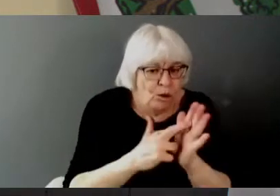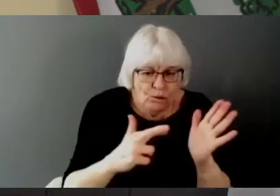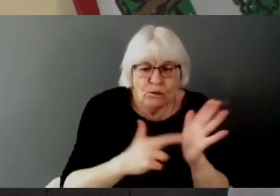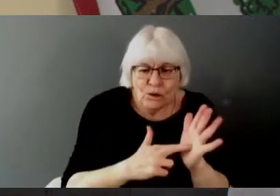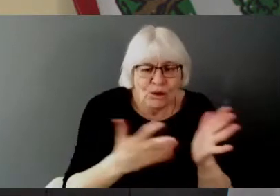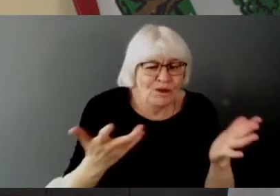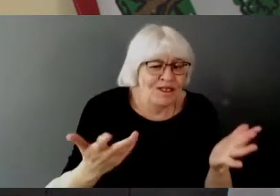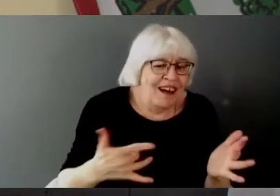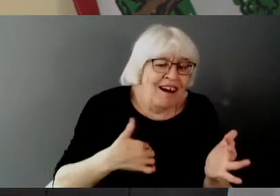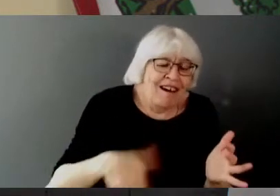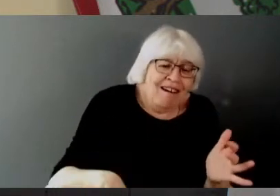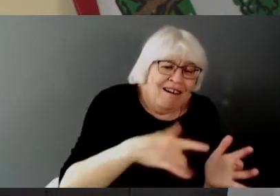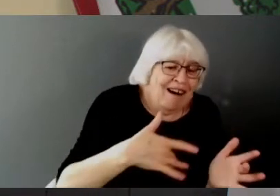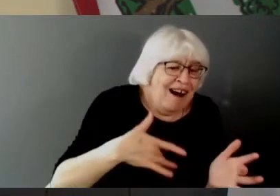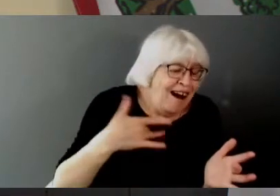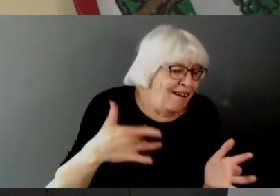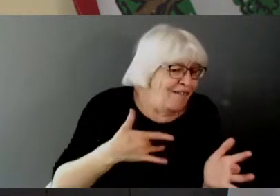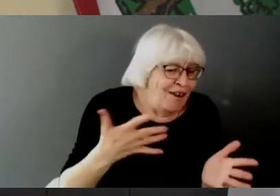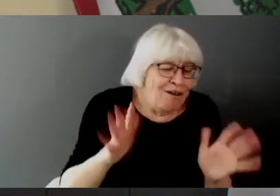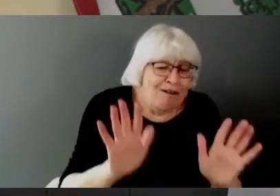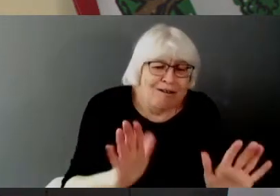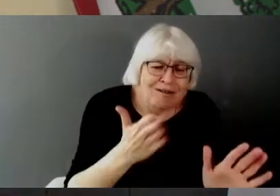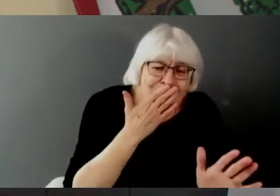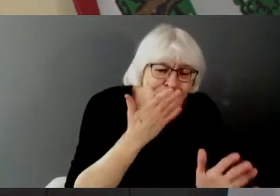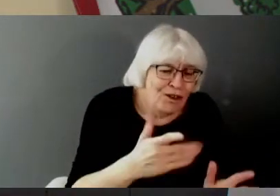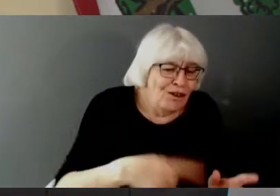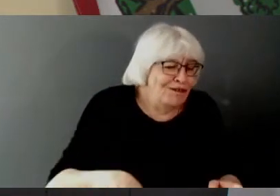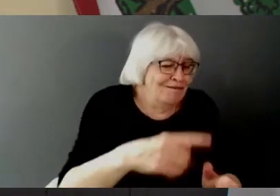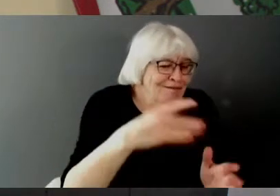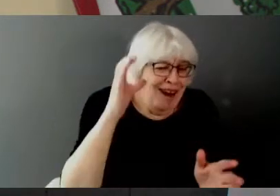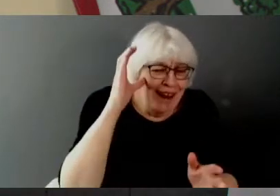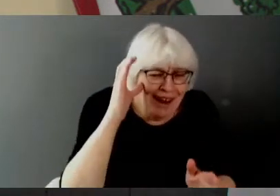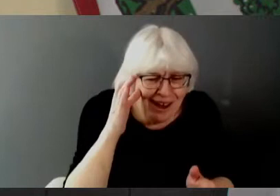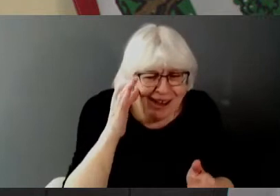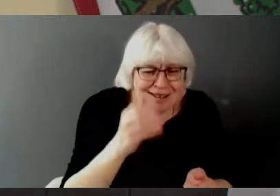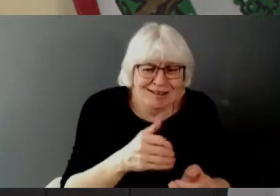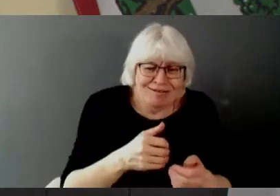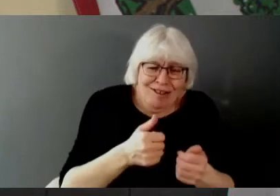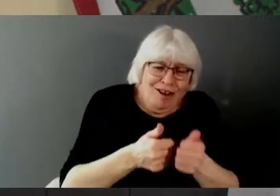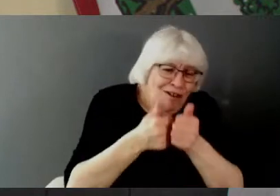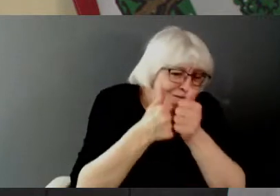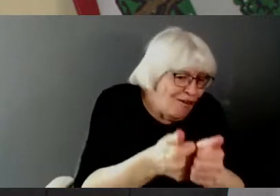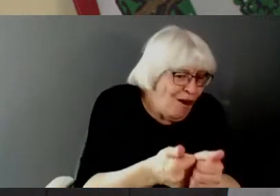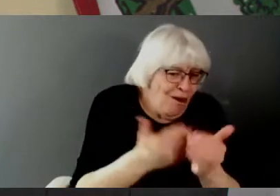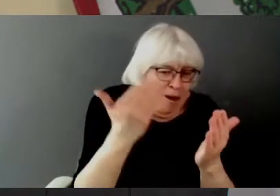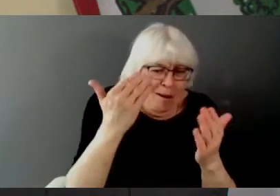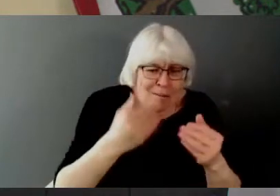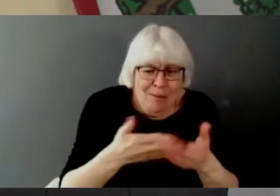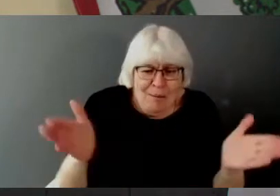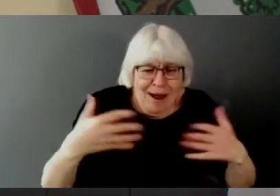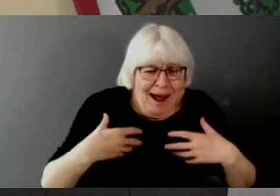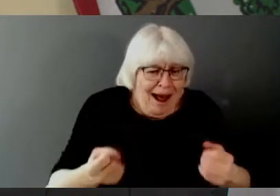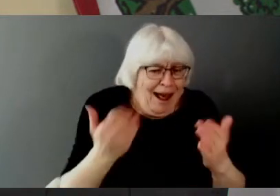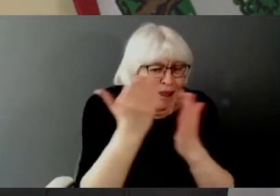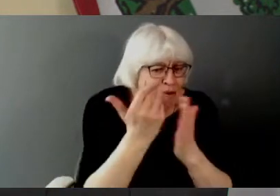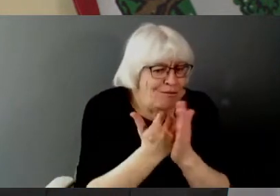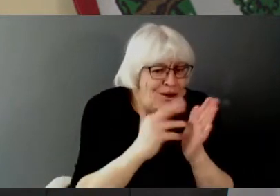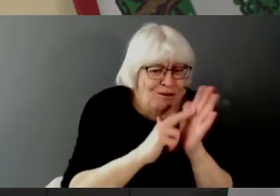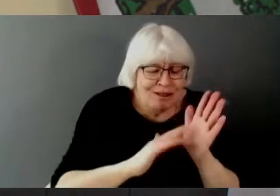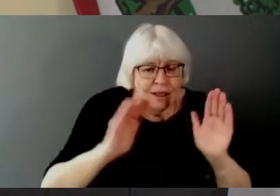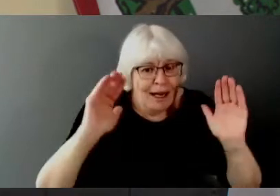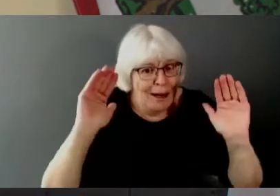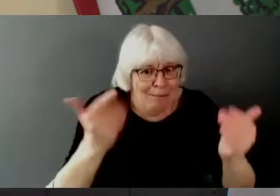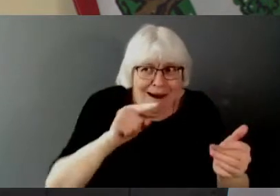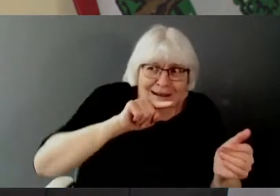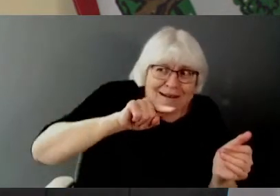job adhering to the public health protocols, that we're in a position that others are not to do that. So I think just much like